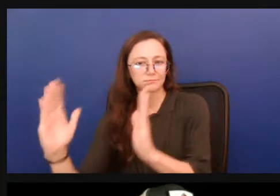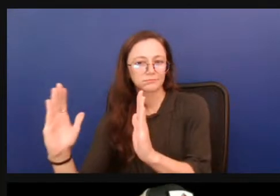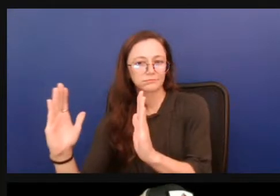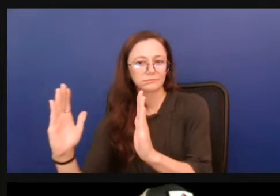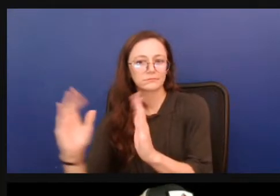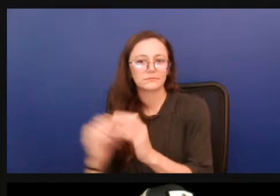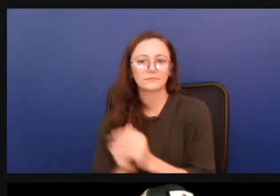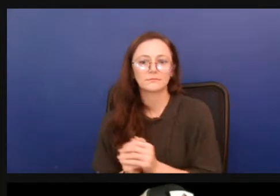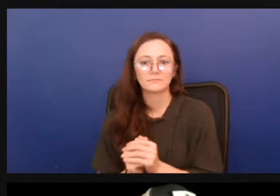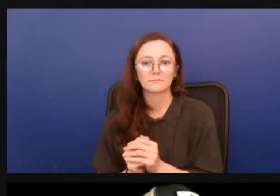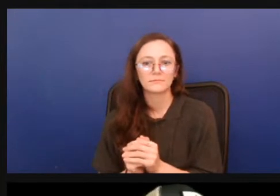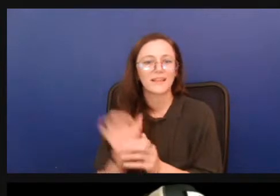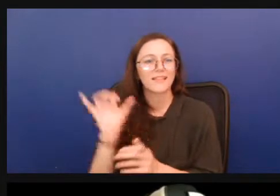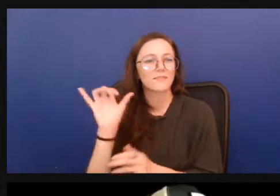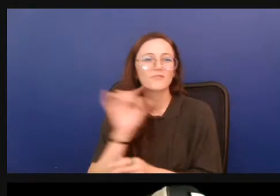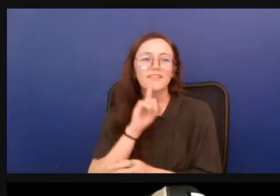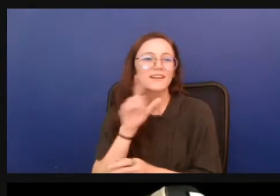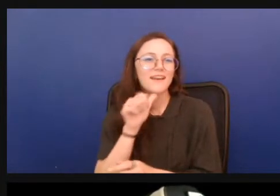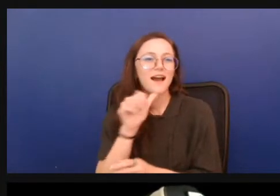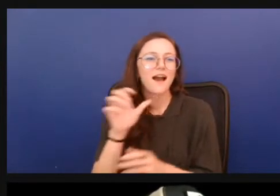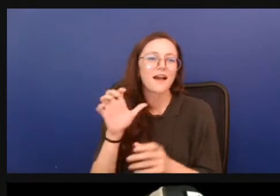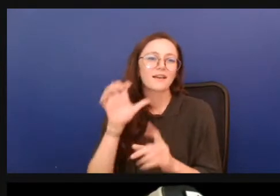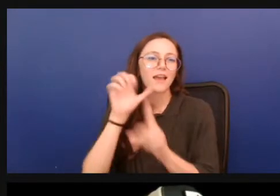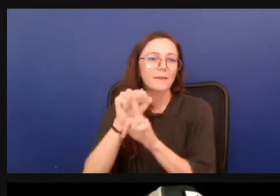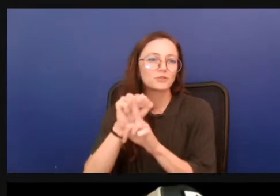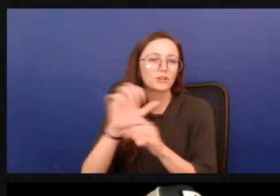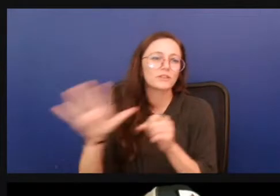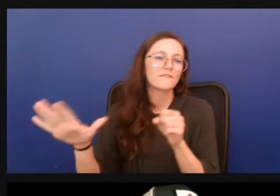cloud of aftershocks on the map there.